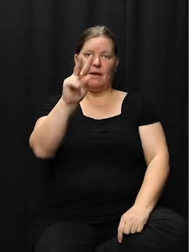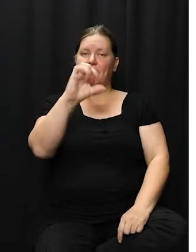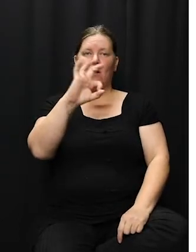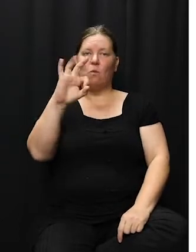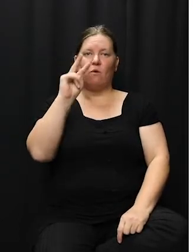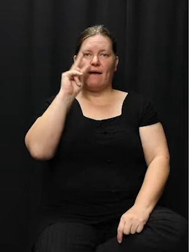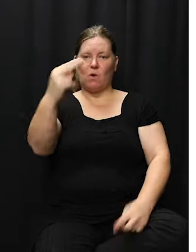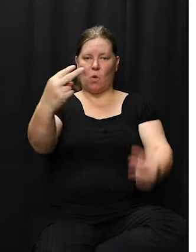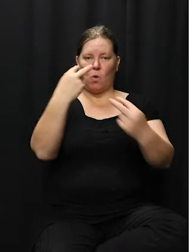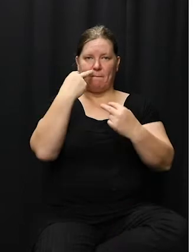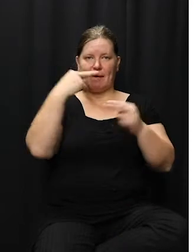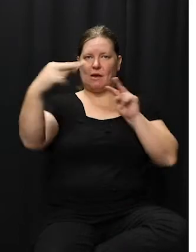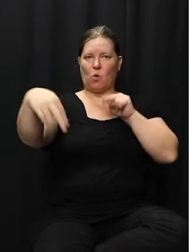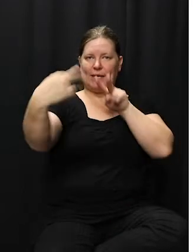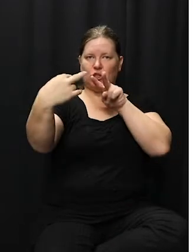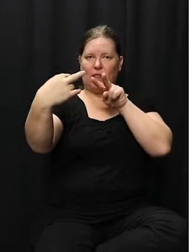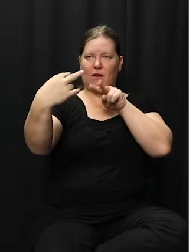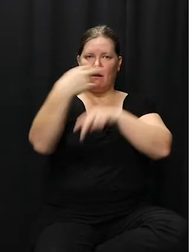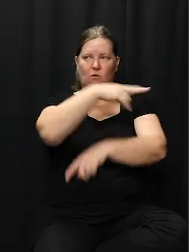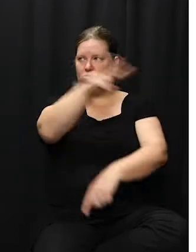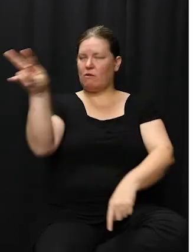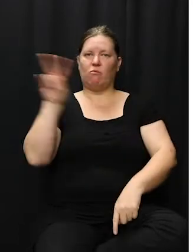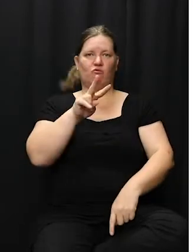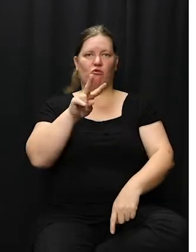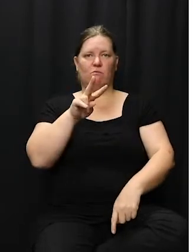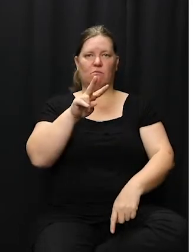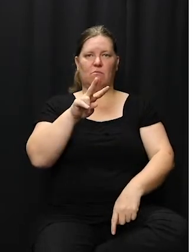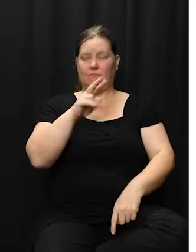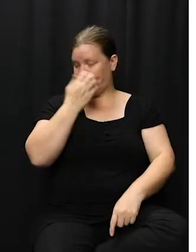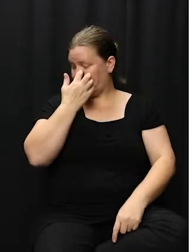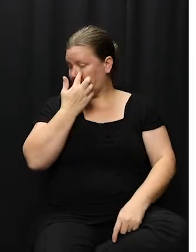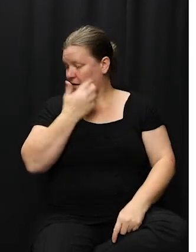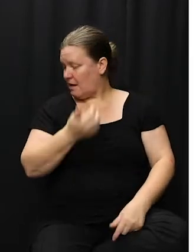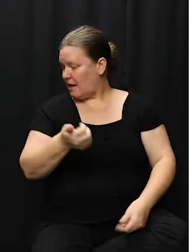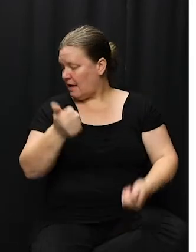But you won't see look at me, look at each other, look around the room.